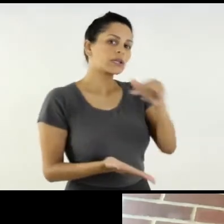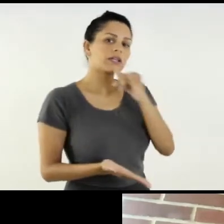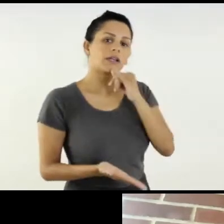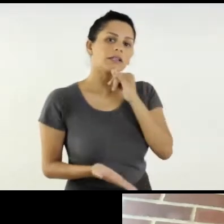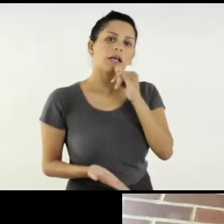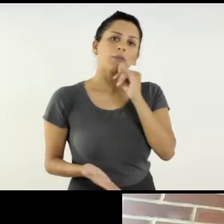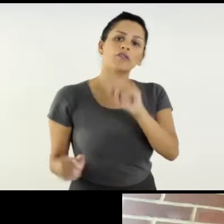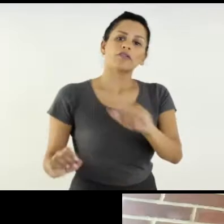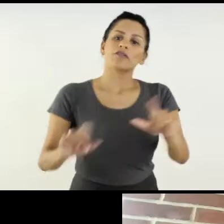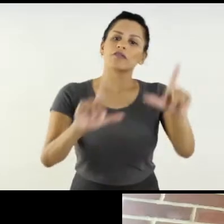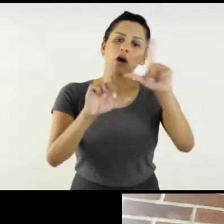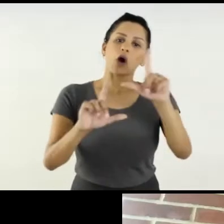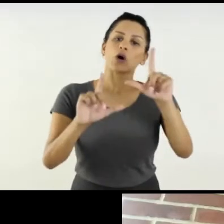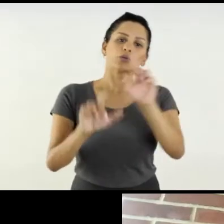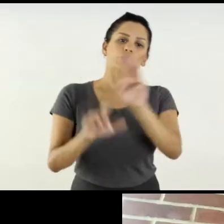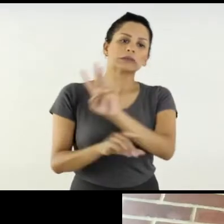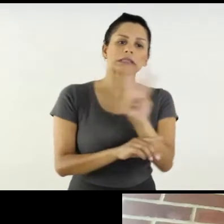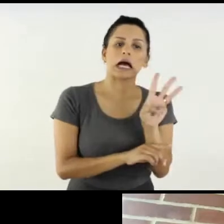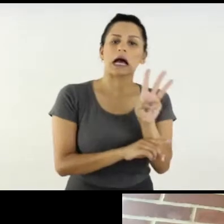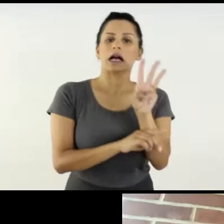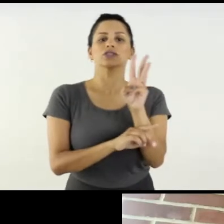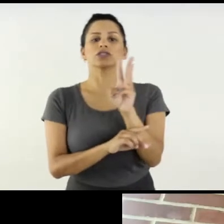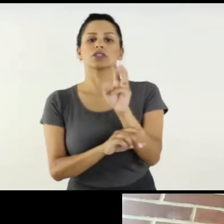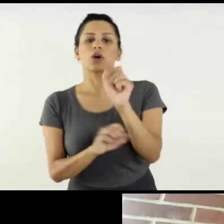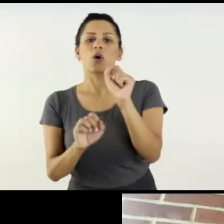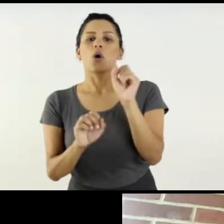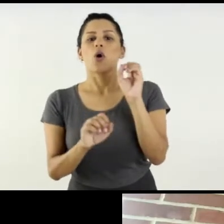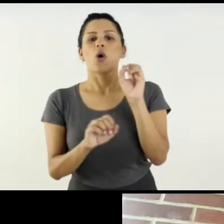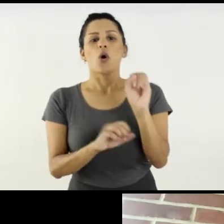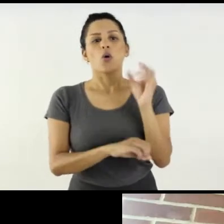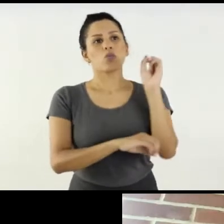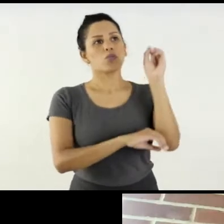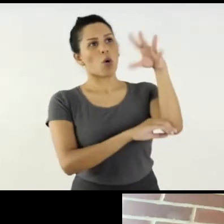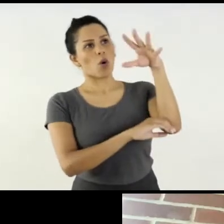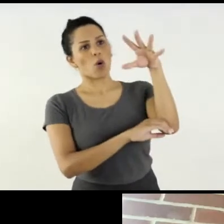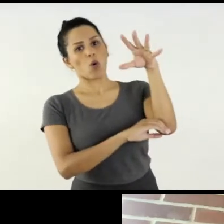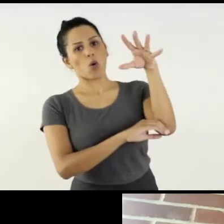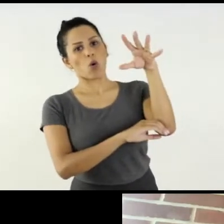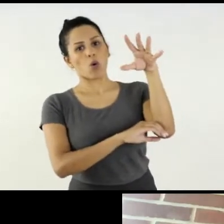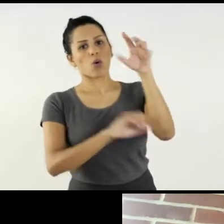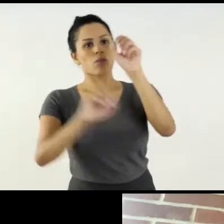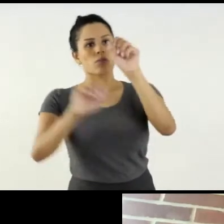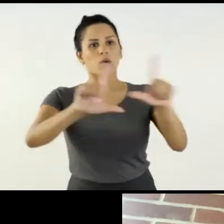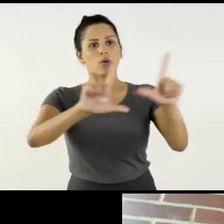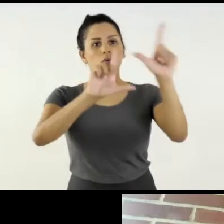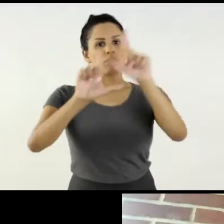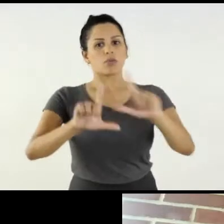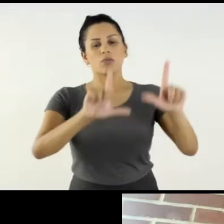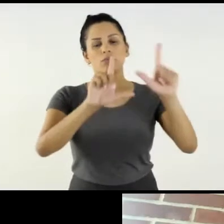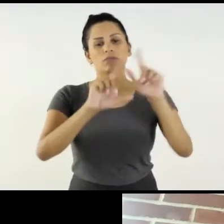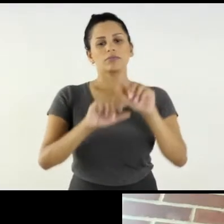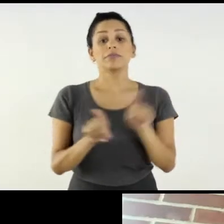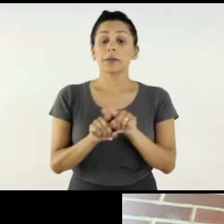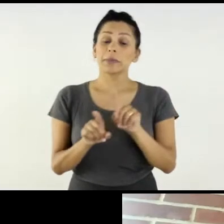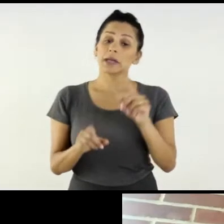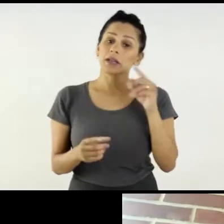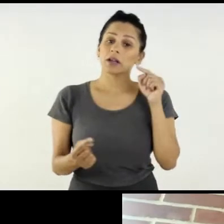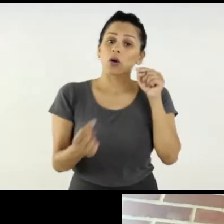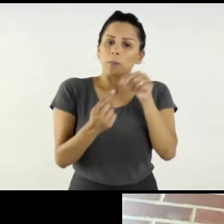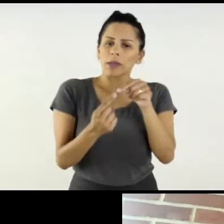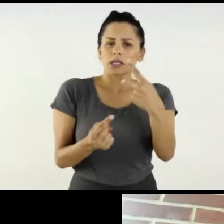Yes, that would imbricate the history of one feminist group with your own. How important was also that this would